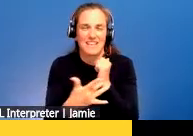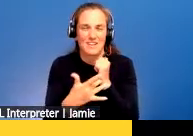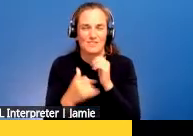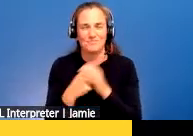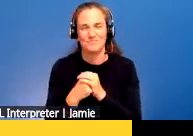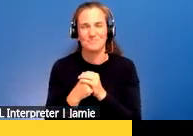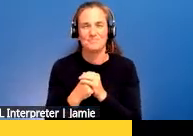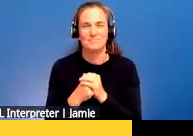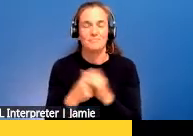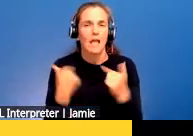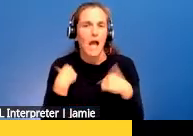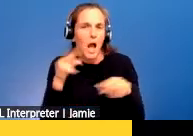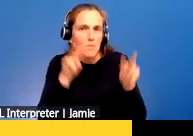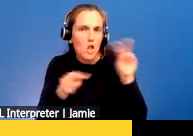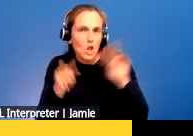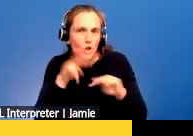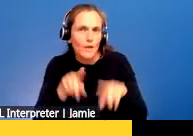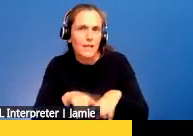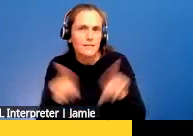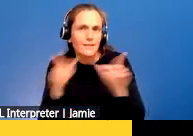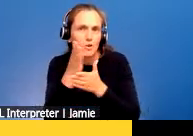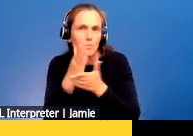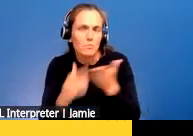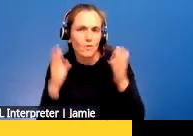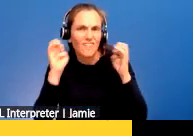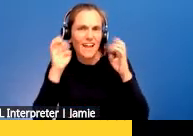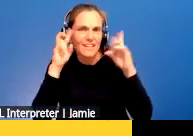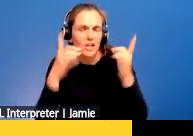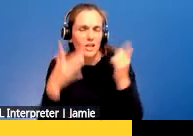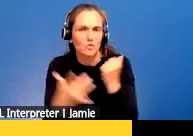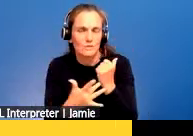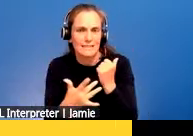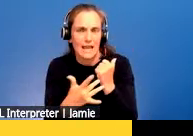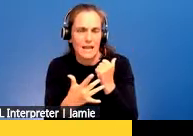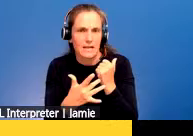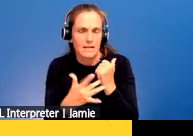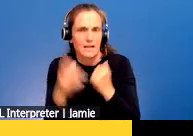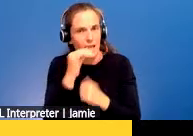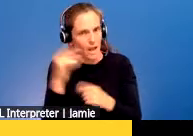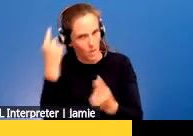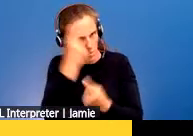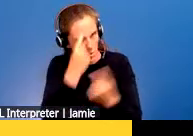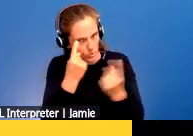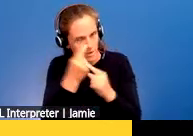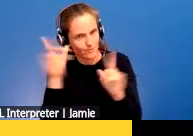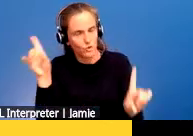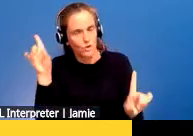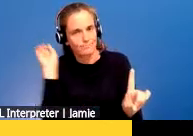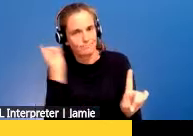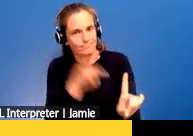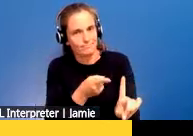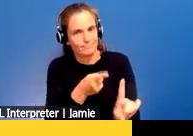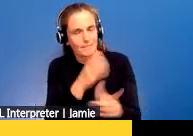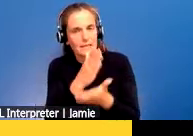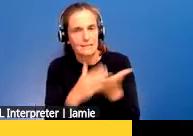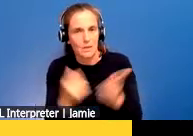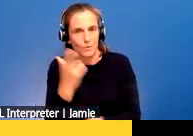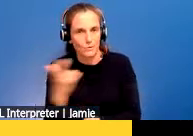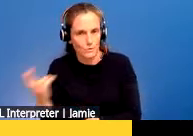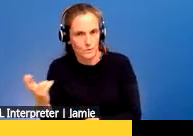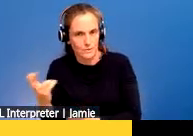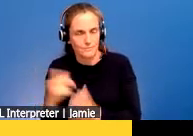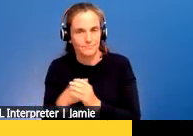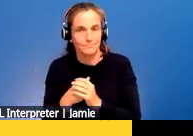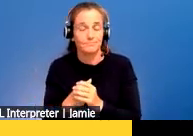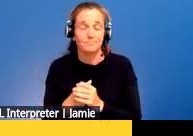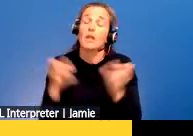looking at a different part of the educational tech, and I'm wondering if you could point to some resources. So for a